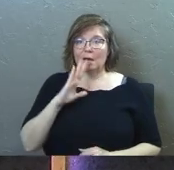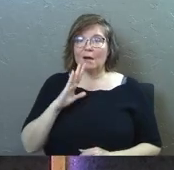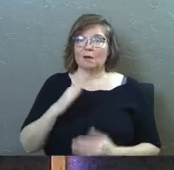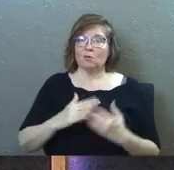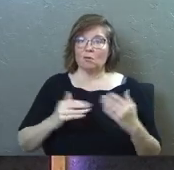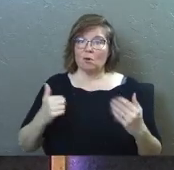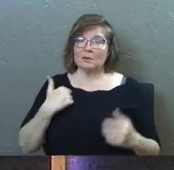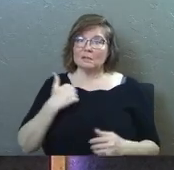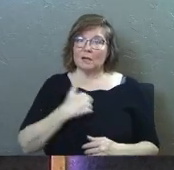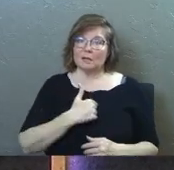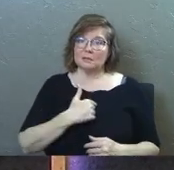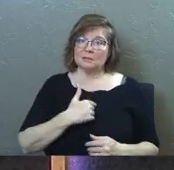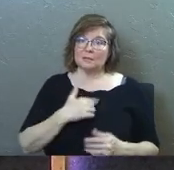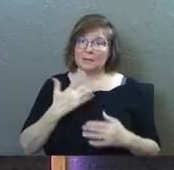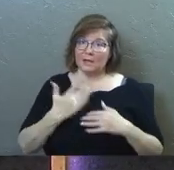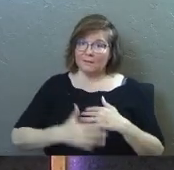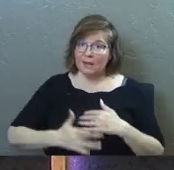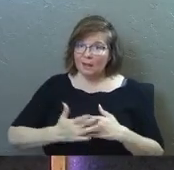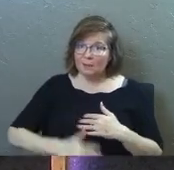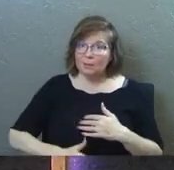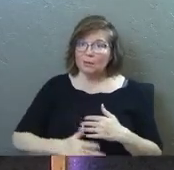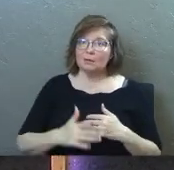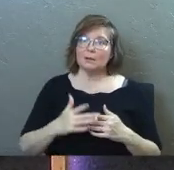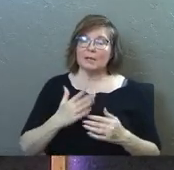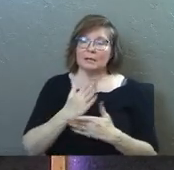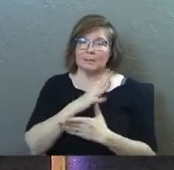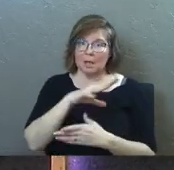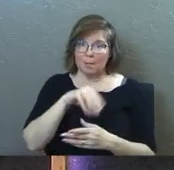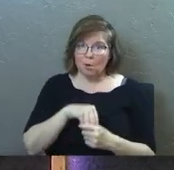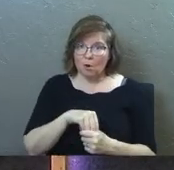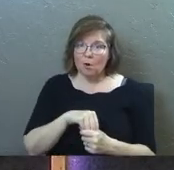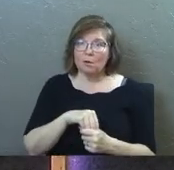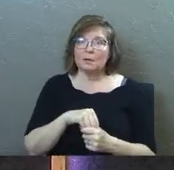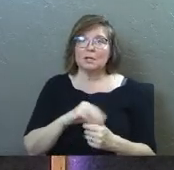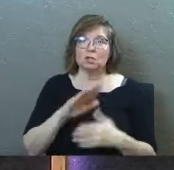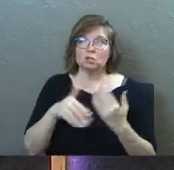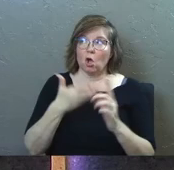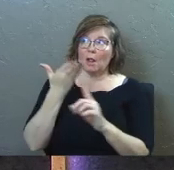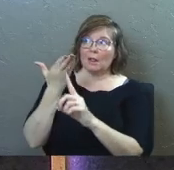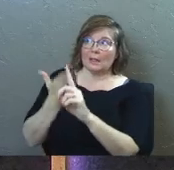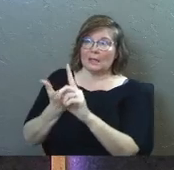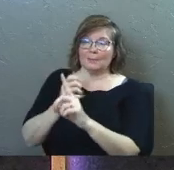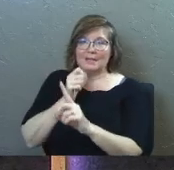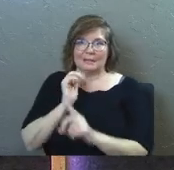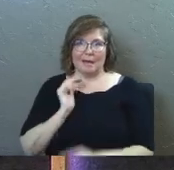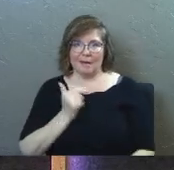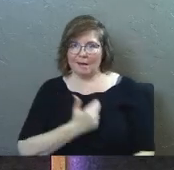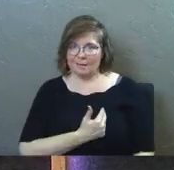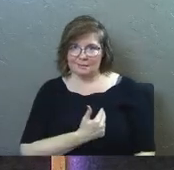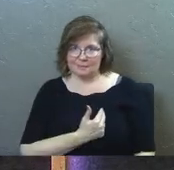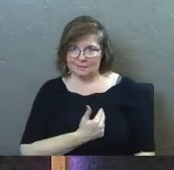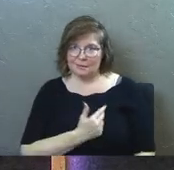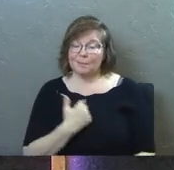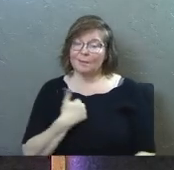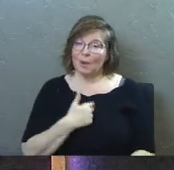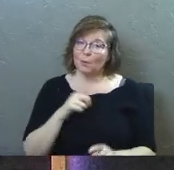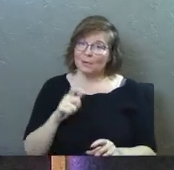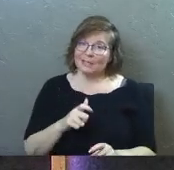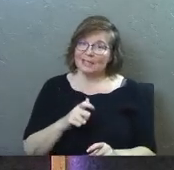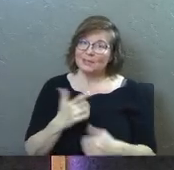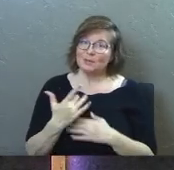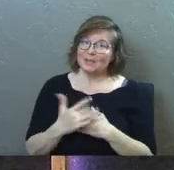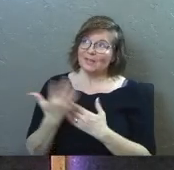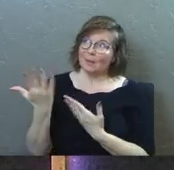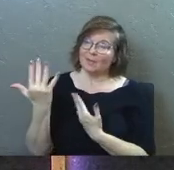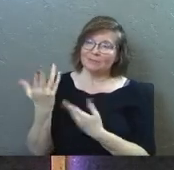still calls us to be available and to be a part. It's all him. It's not all us. But we do need to